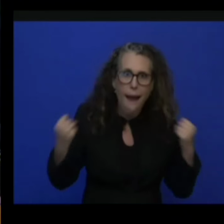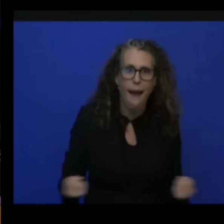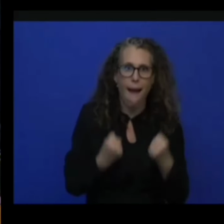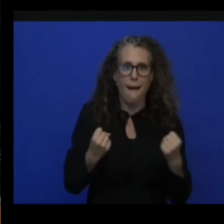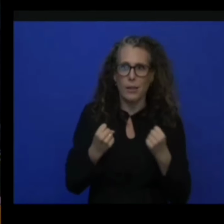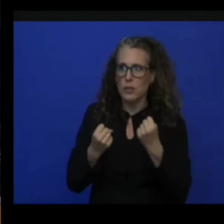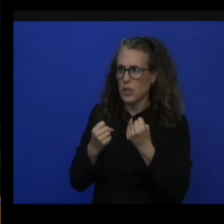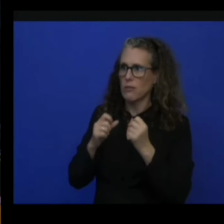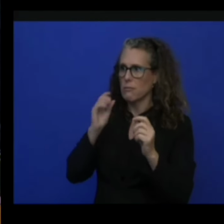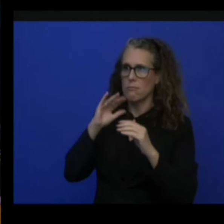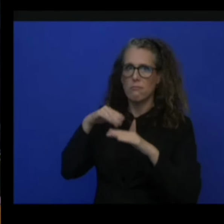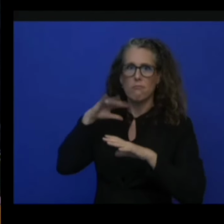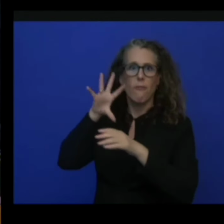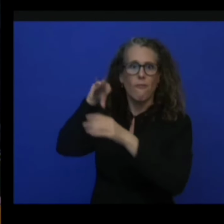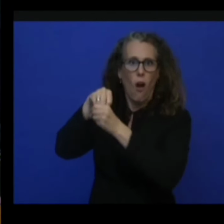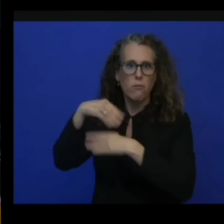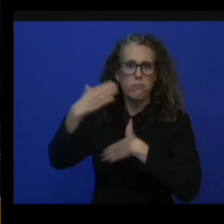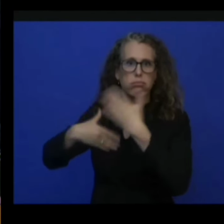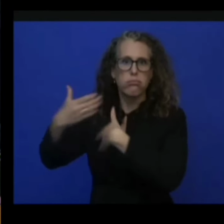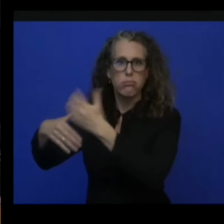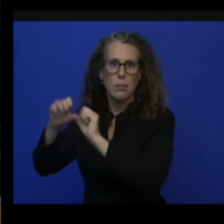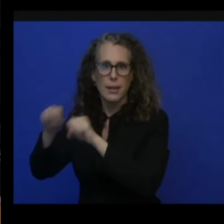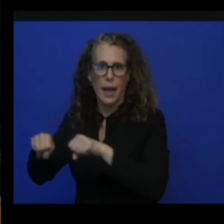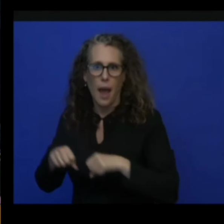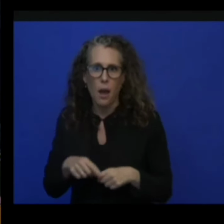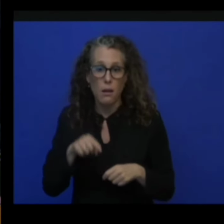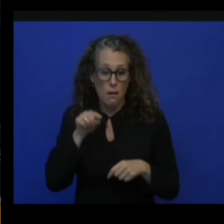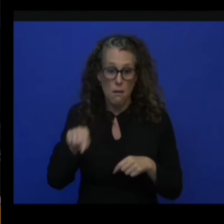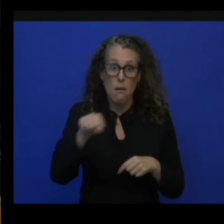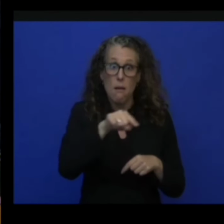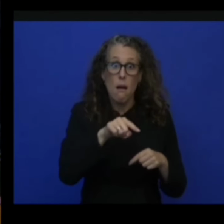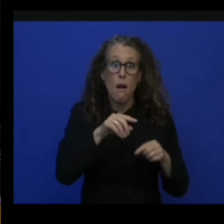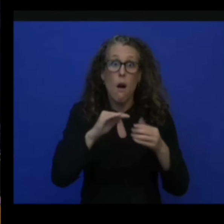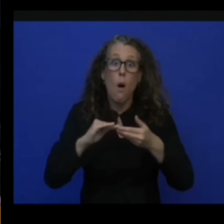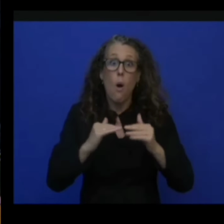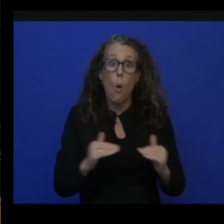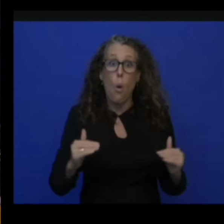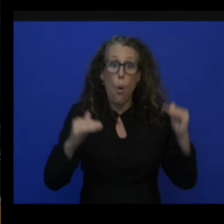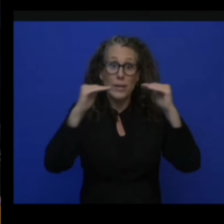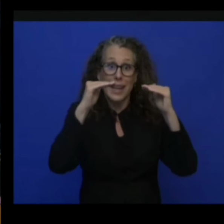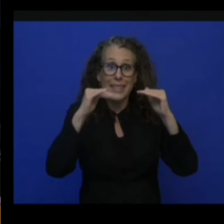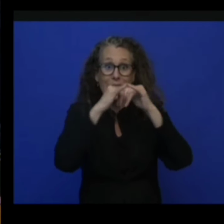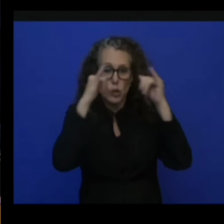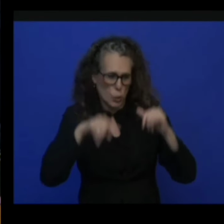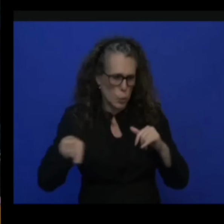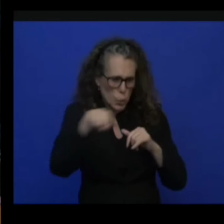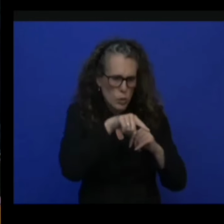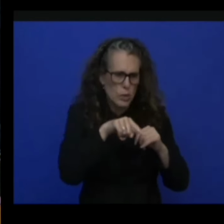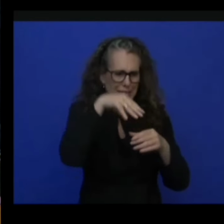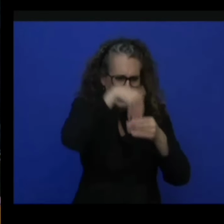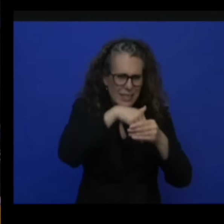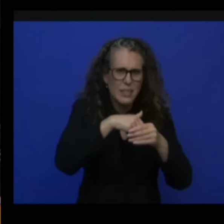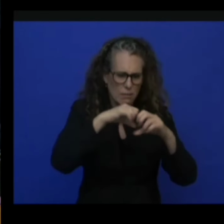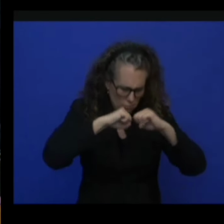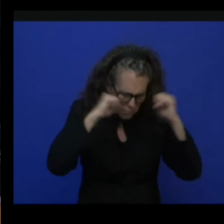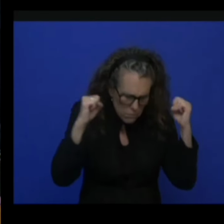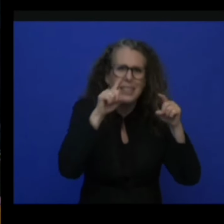are more representative, transparent, and accountable to the people they serve.